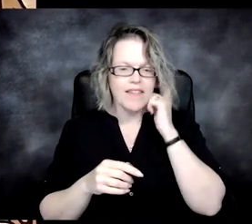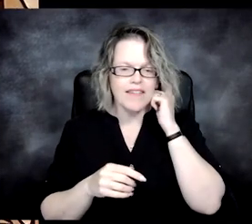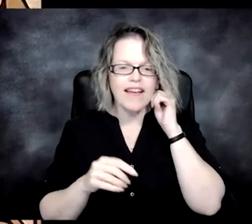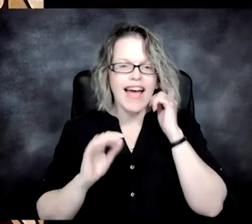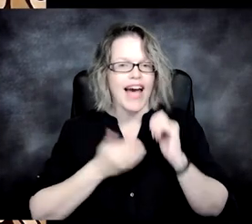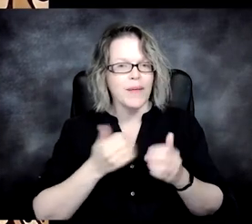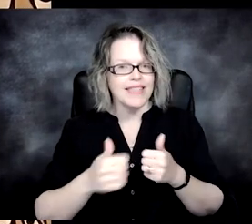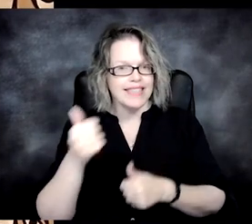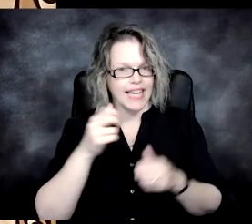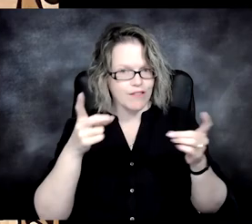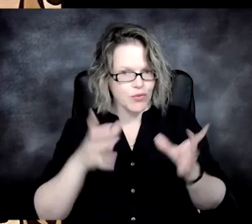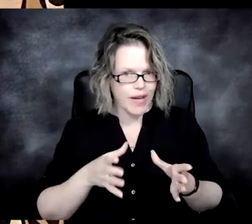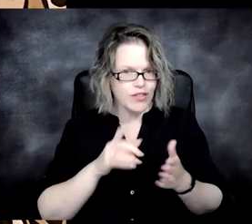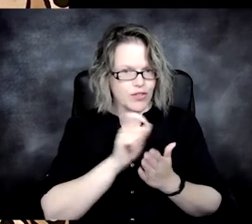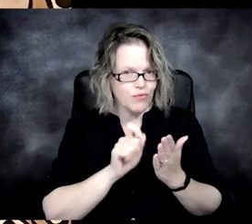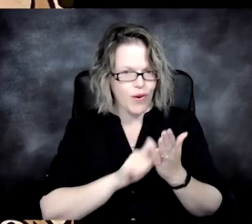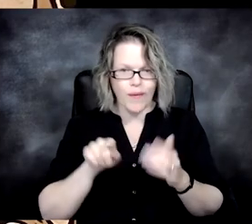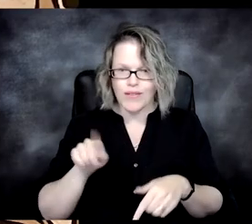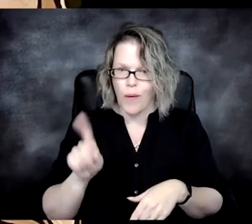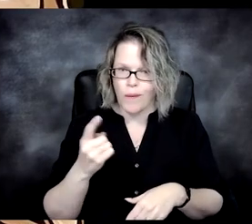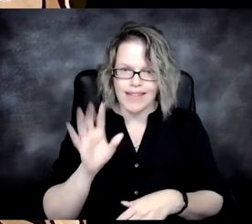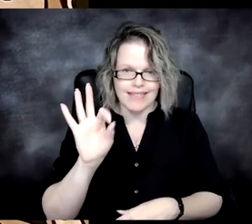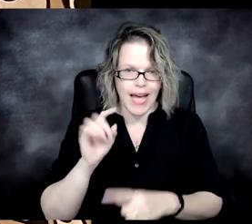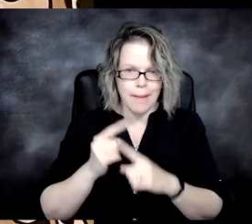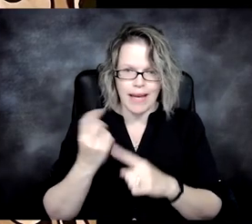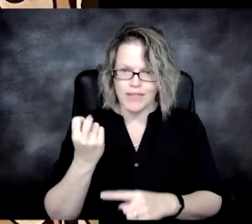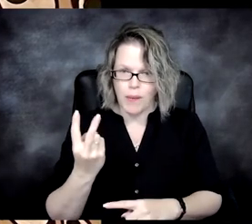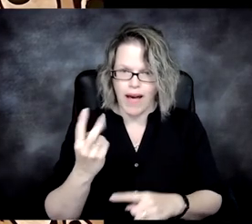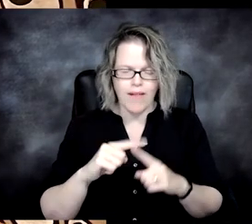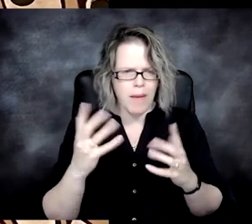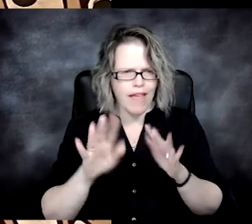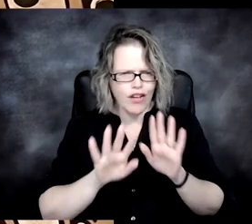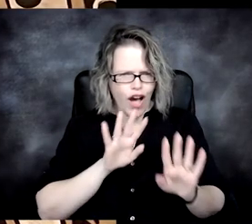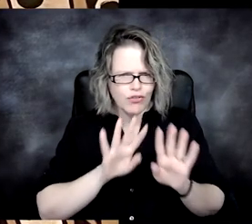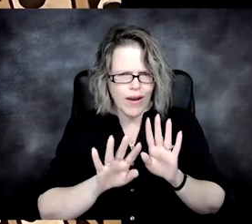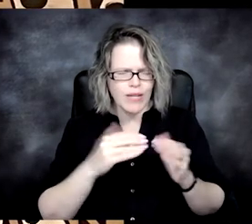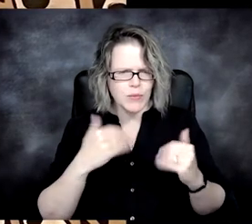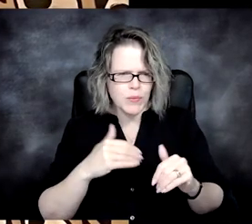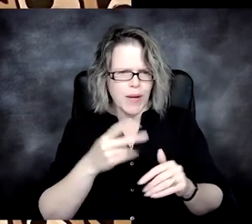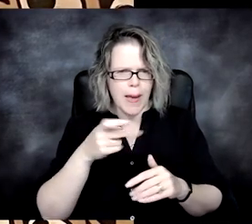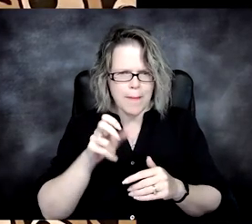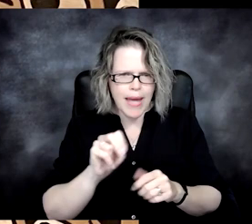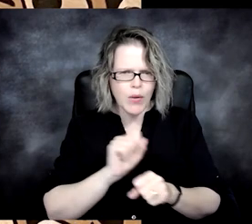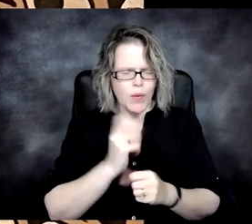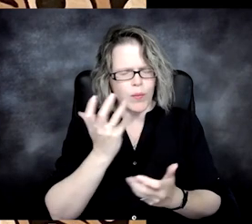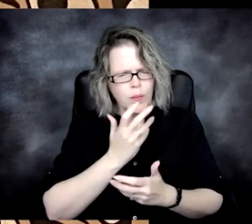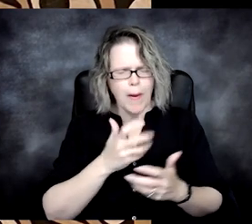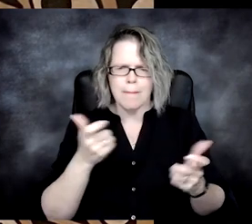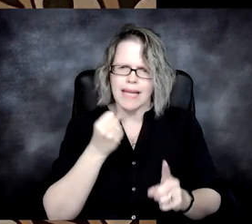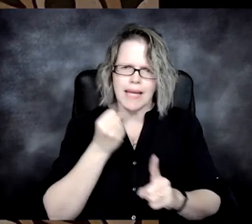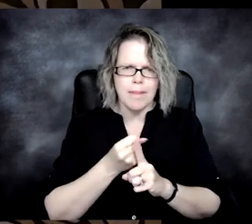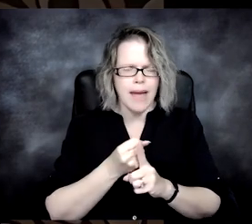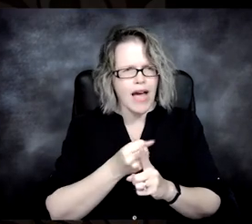director wrote, "This piece is only 9 by 12 inches, but the contrast and pen work make a big impact. It's a piece that you